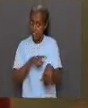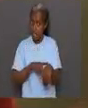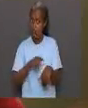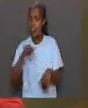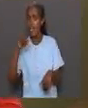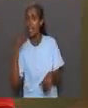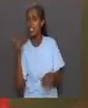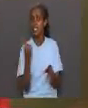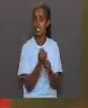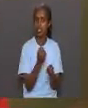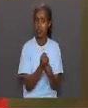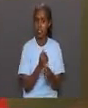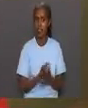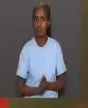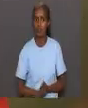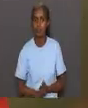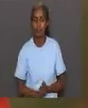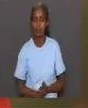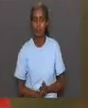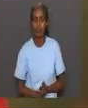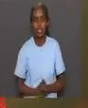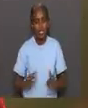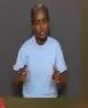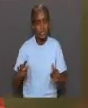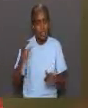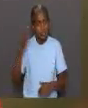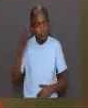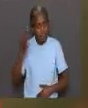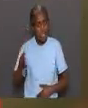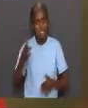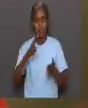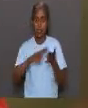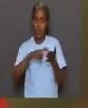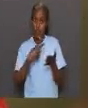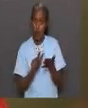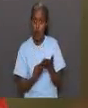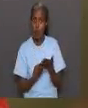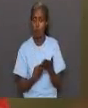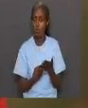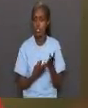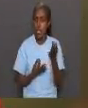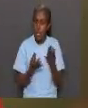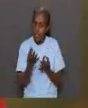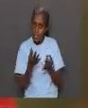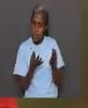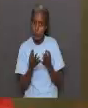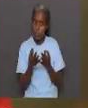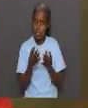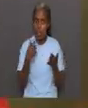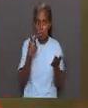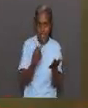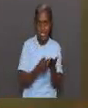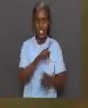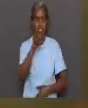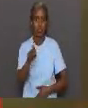It is time for another activity. The frustum's volume is